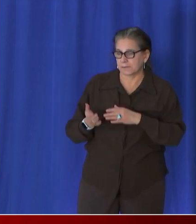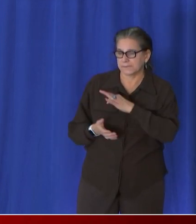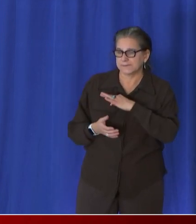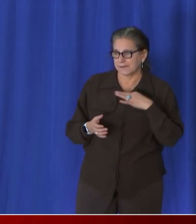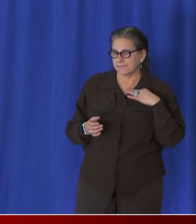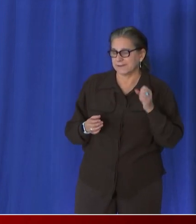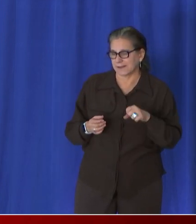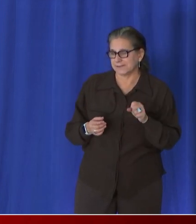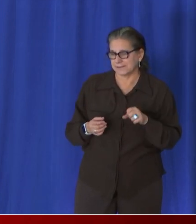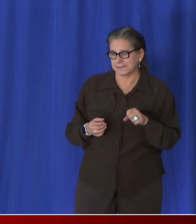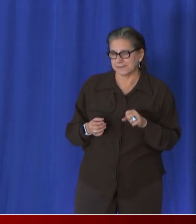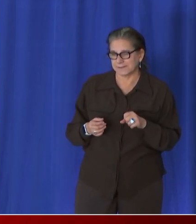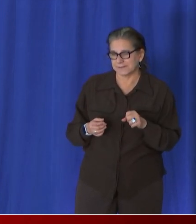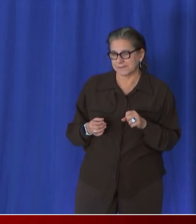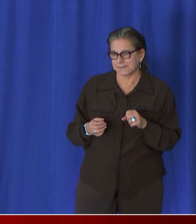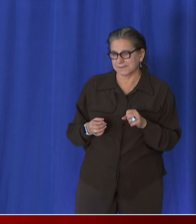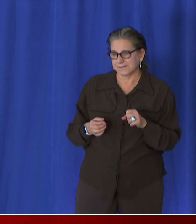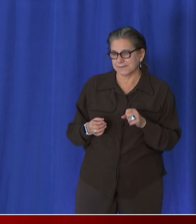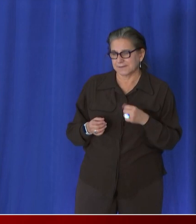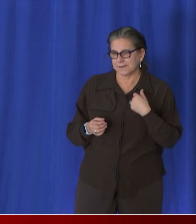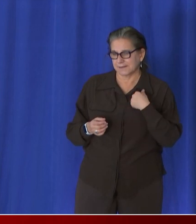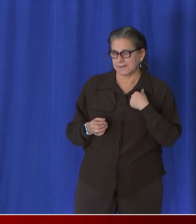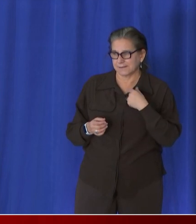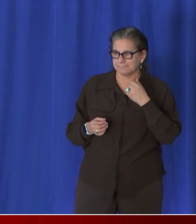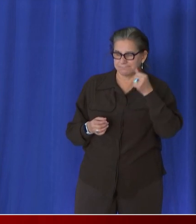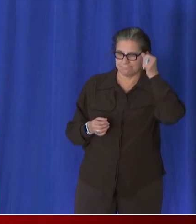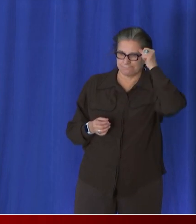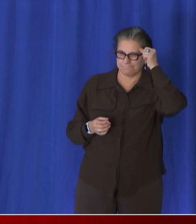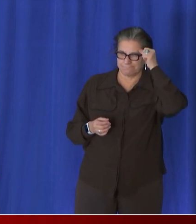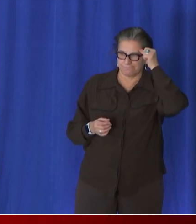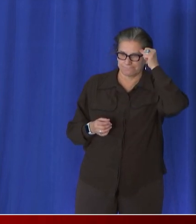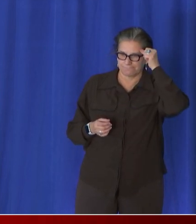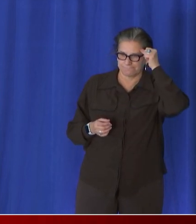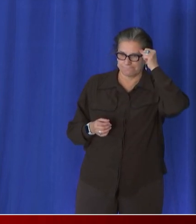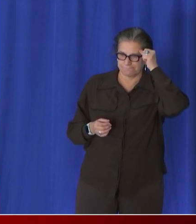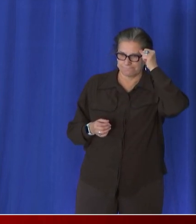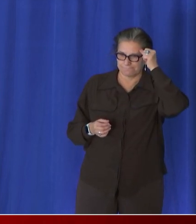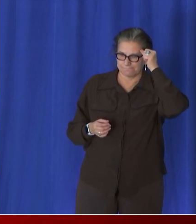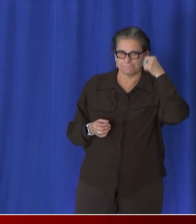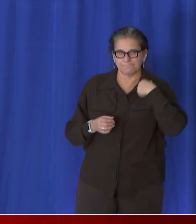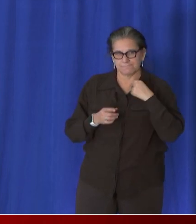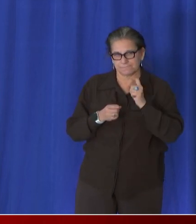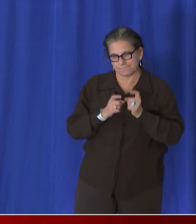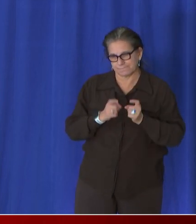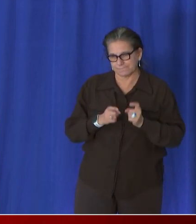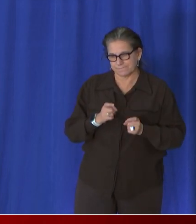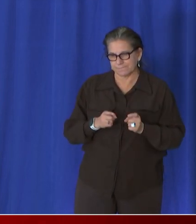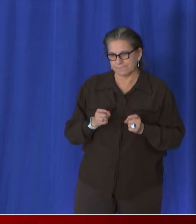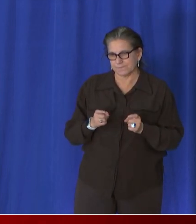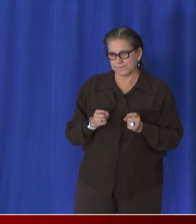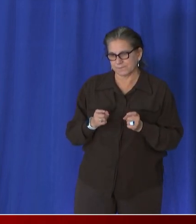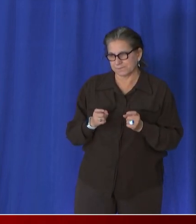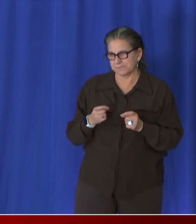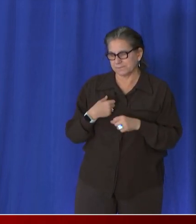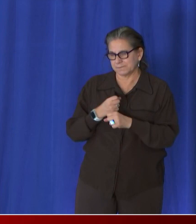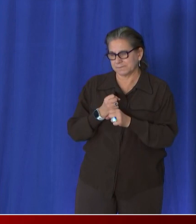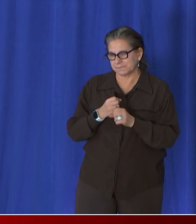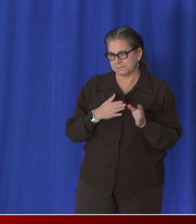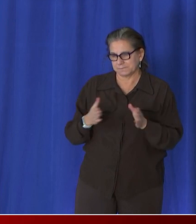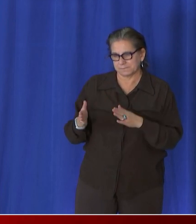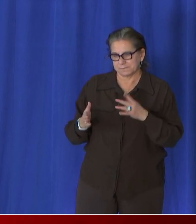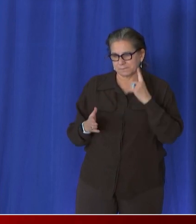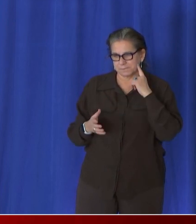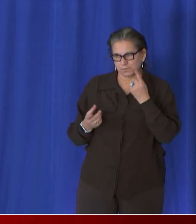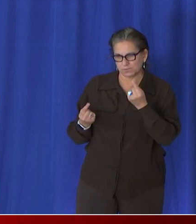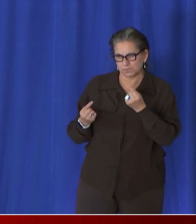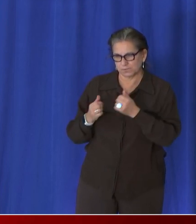do. So we're very mindful of any adjustments we have to make to service. So 3 times a week there's a team that's part of the EOC that looks at staffing